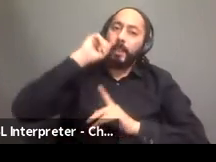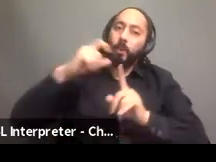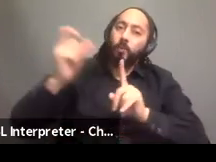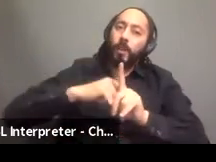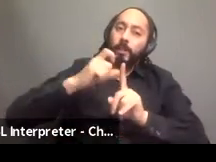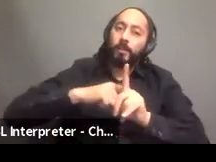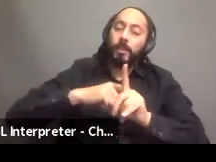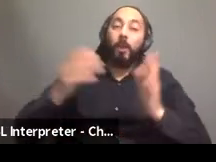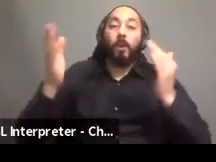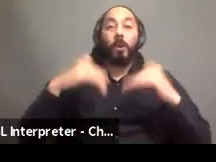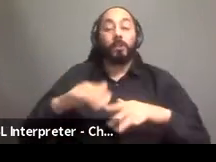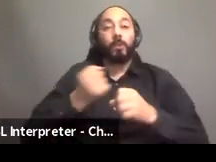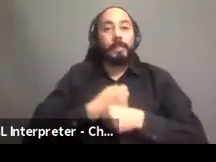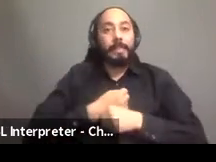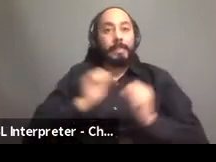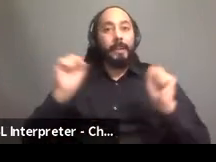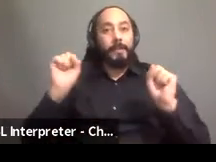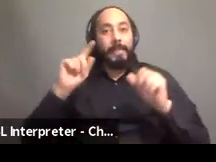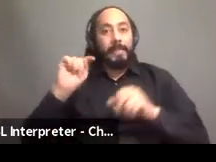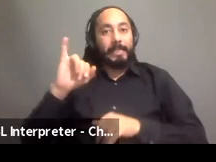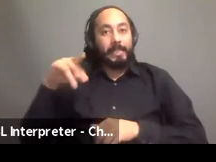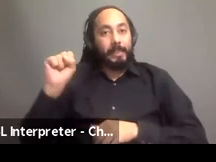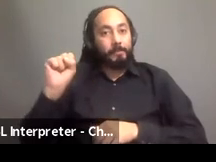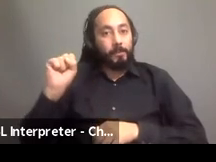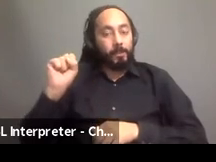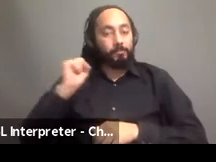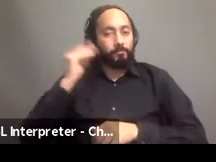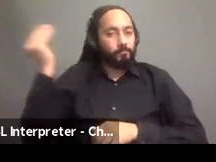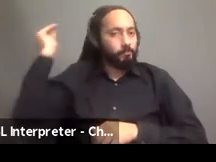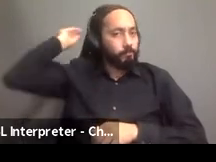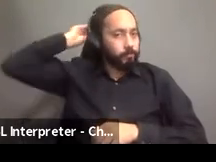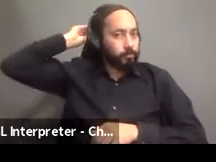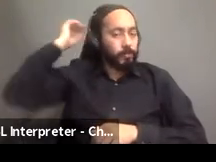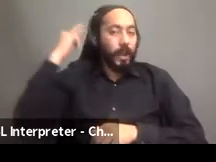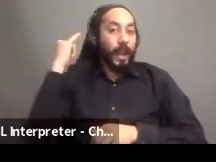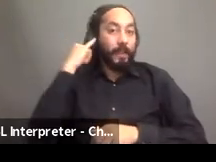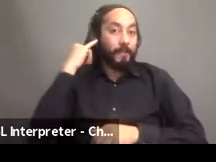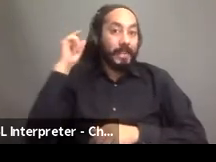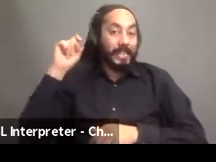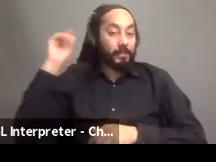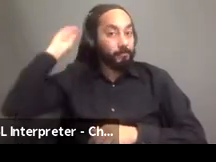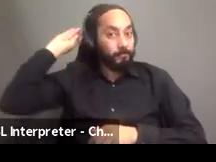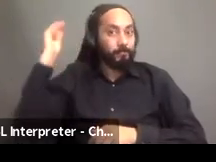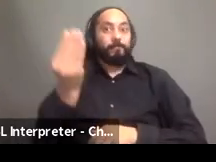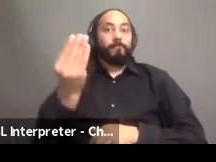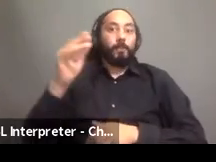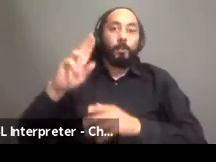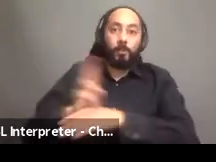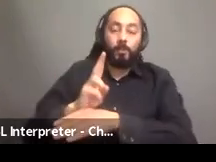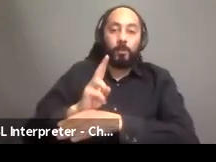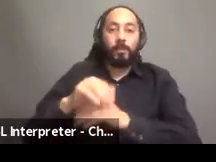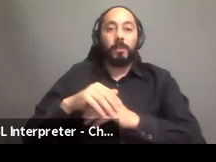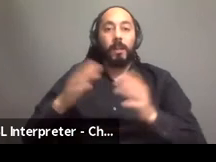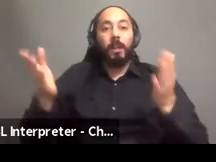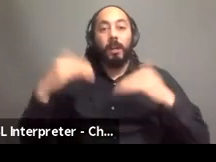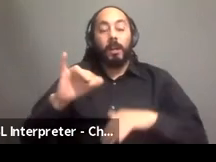your back pocket, just in case you ever need to know these things. And we're going to talk about assertiveness